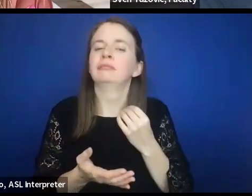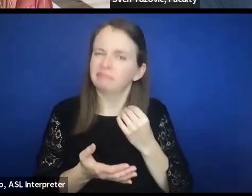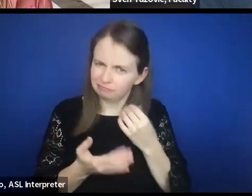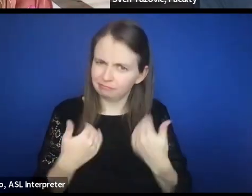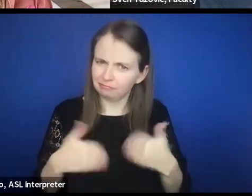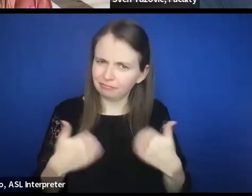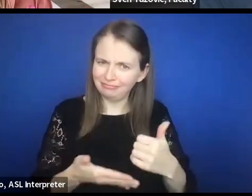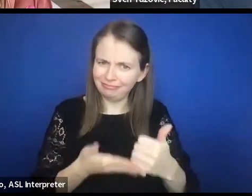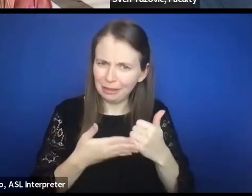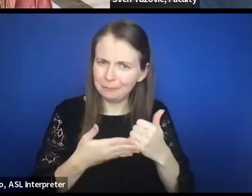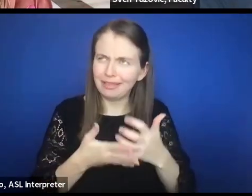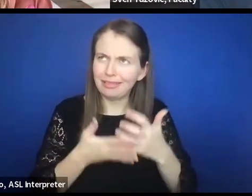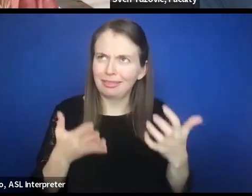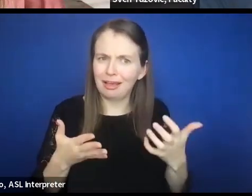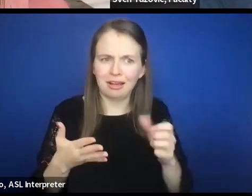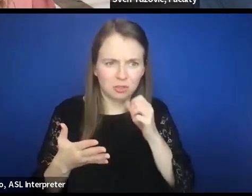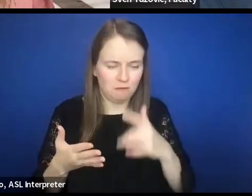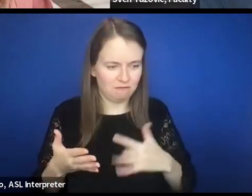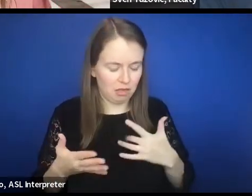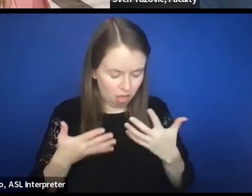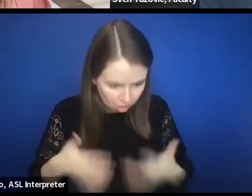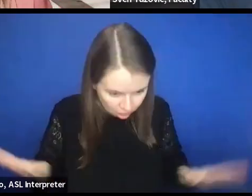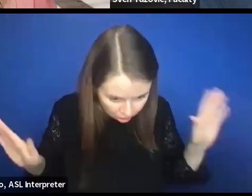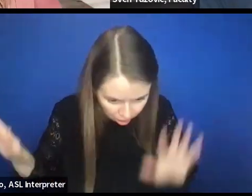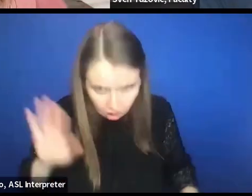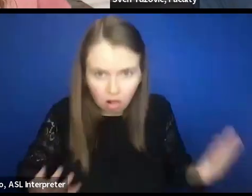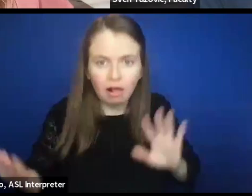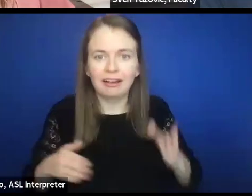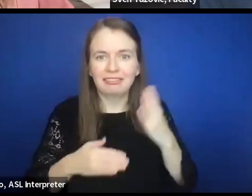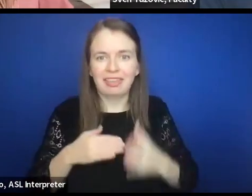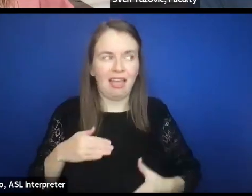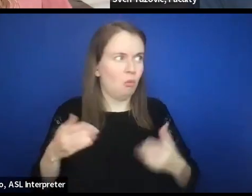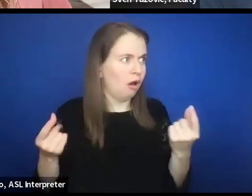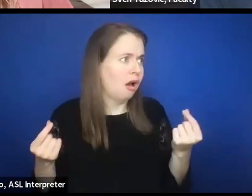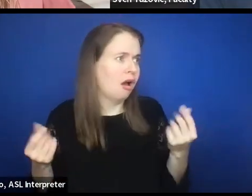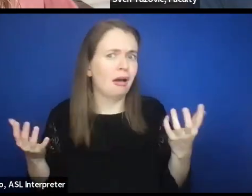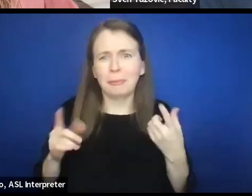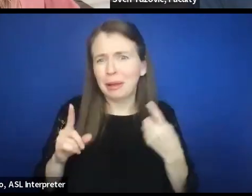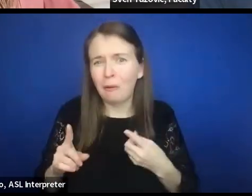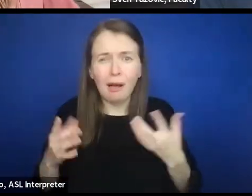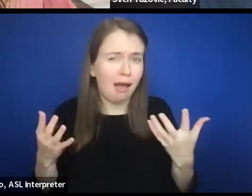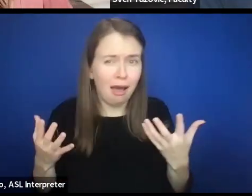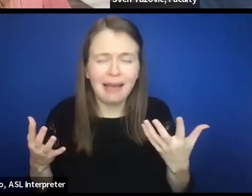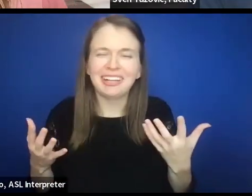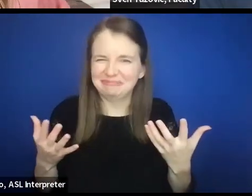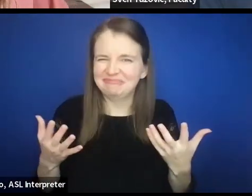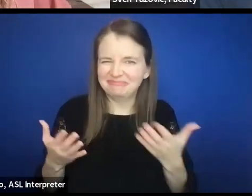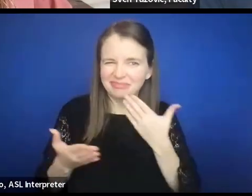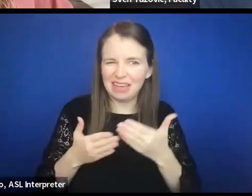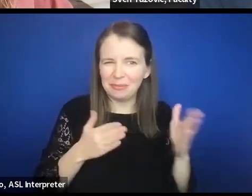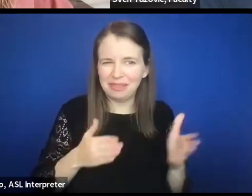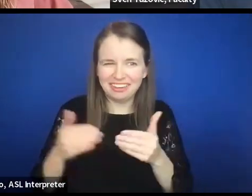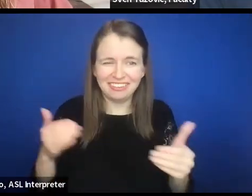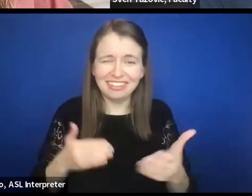also very helpful. So you don't find yourself like lost at the end. What's I'm gonna go, what's I'm gonna Yes. do with all of this. Thank you